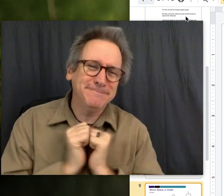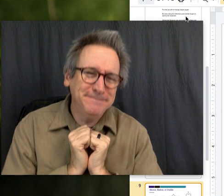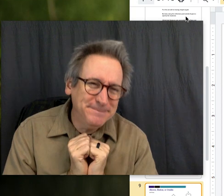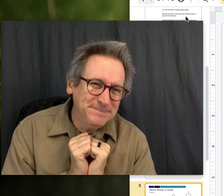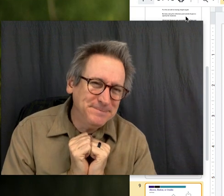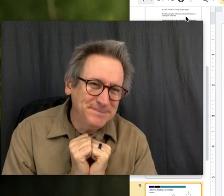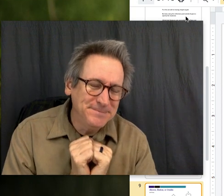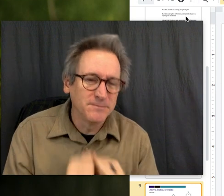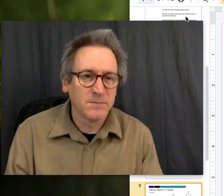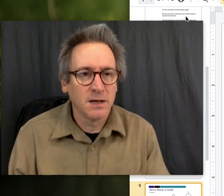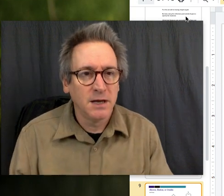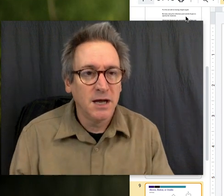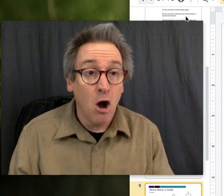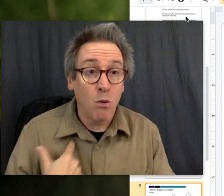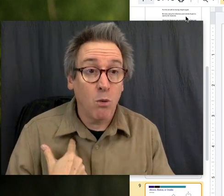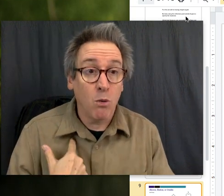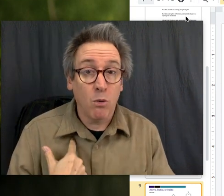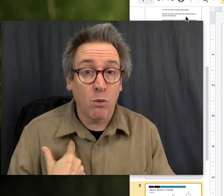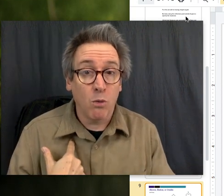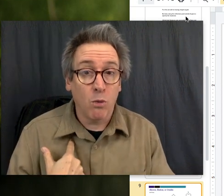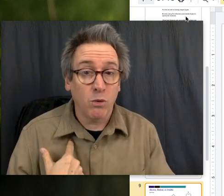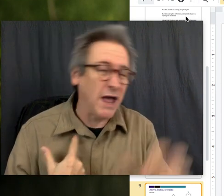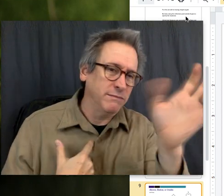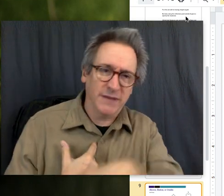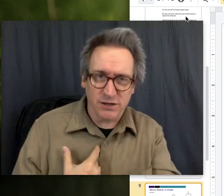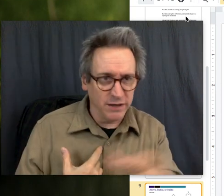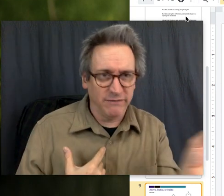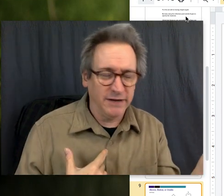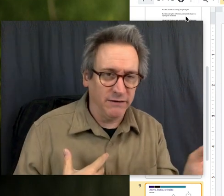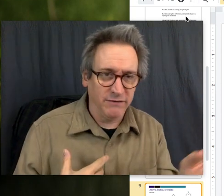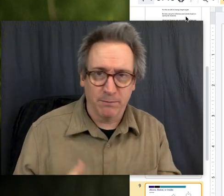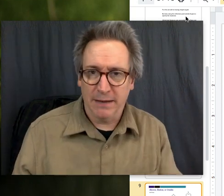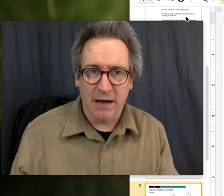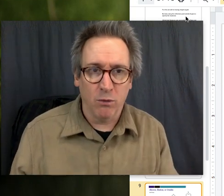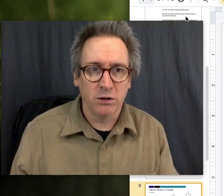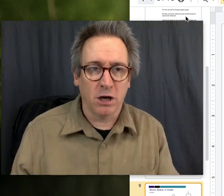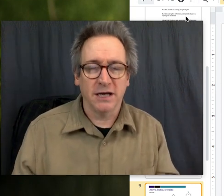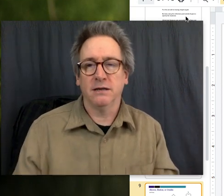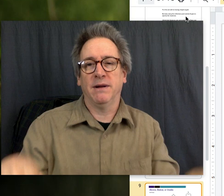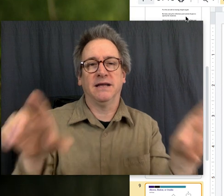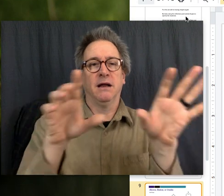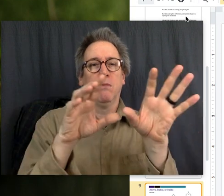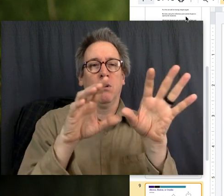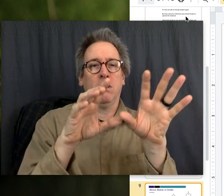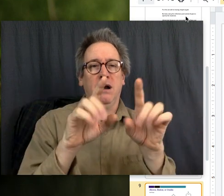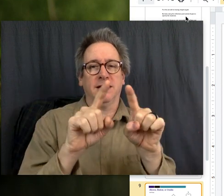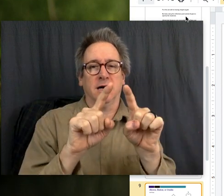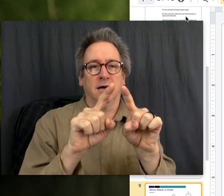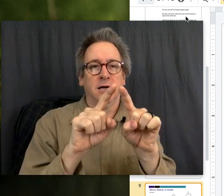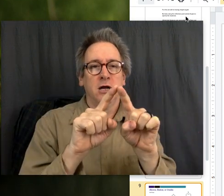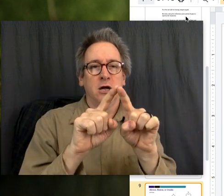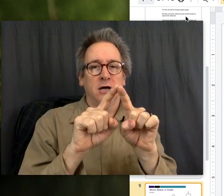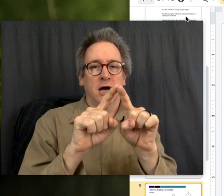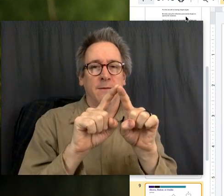sweet. Oh, yeah, that's good enough. I don't have to belabor that. We'll talk about that more